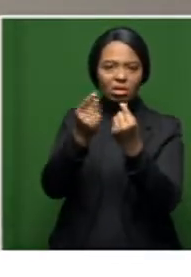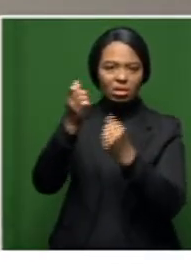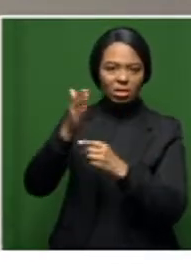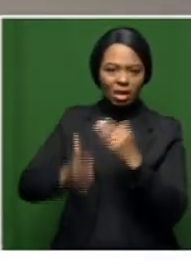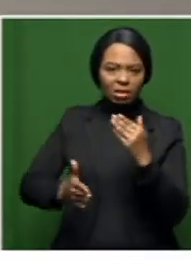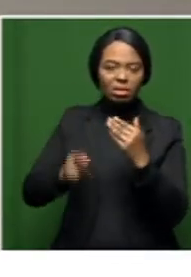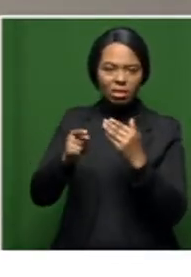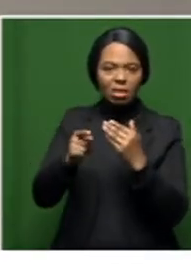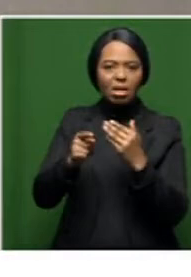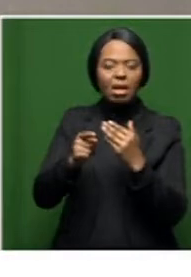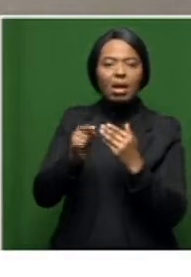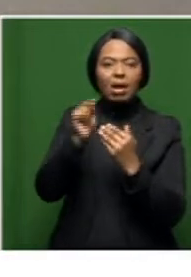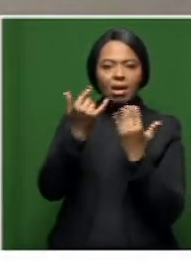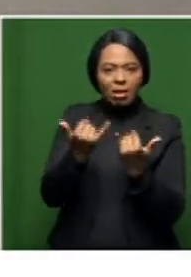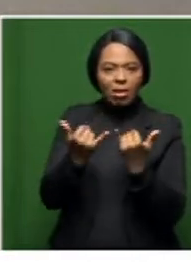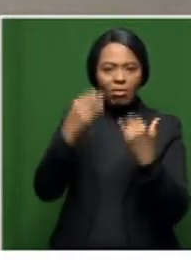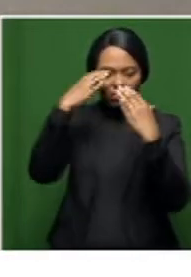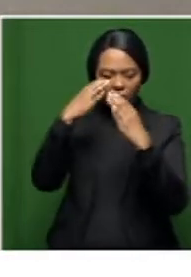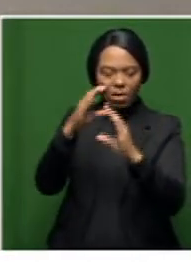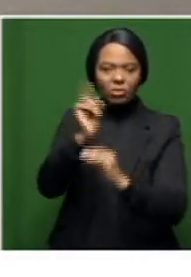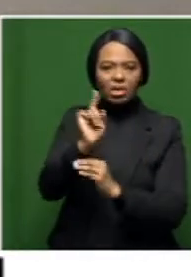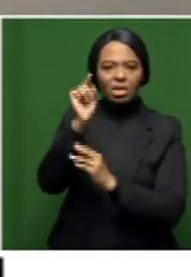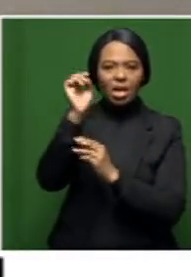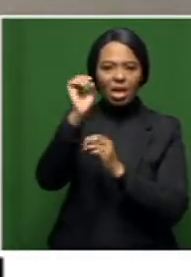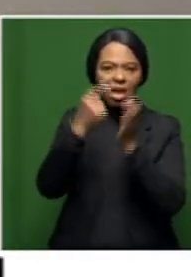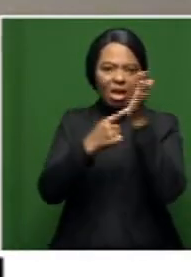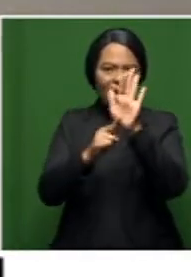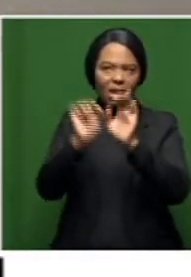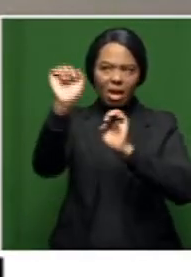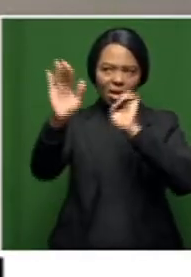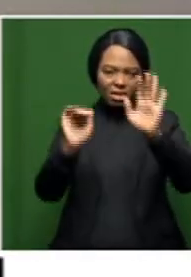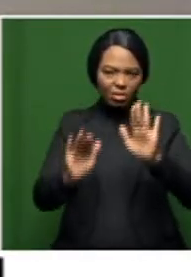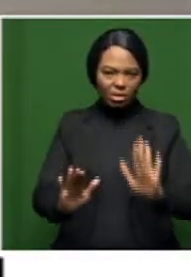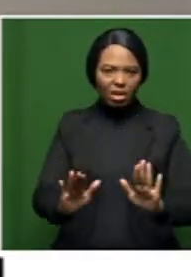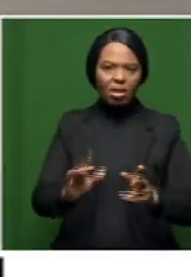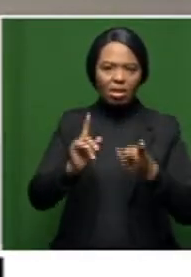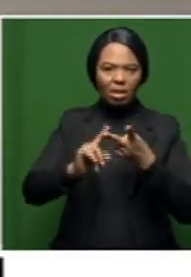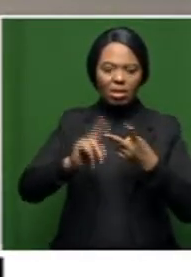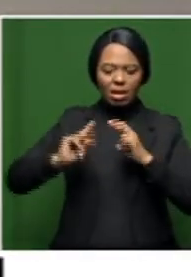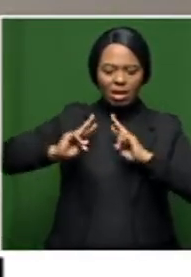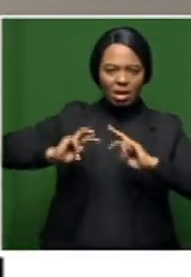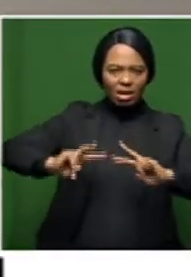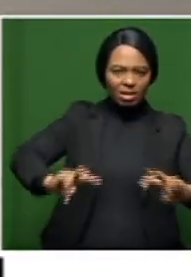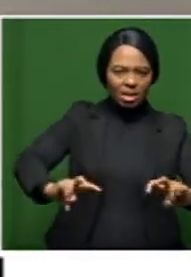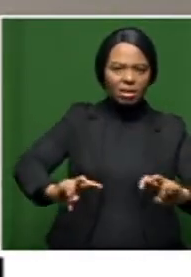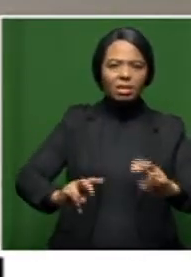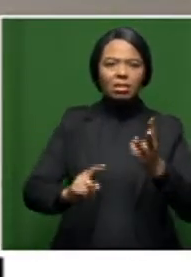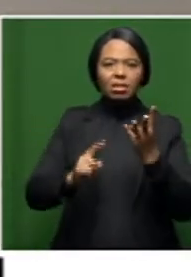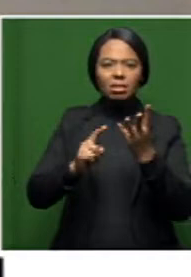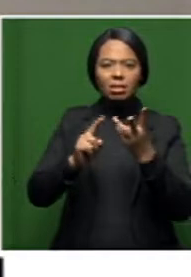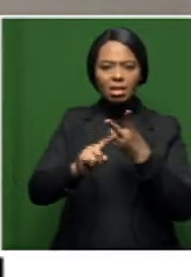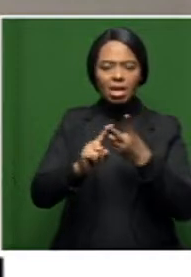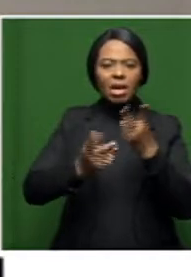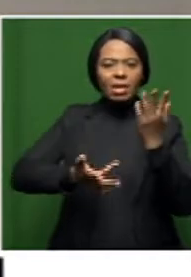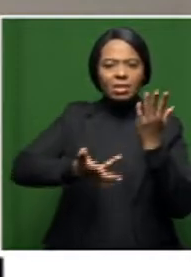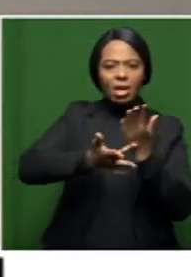we focus on is exhibitions, research, and technology. And primarily the way we do this is